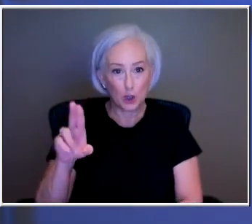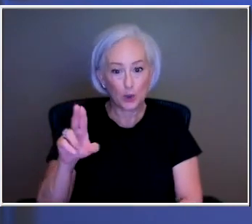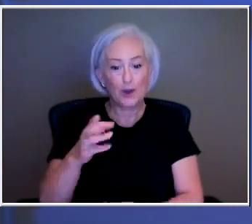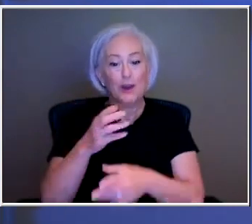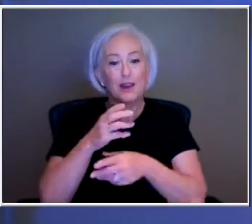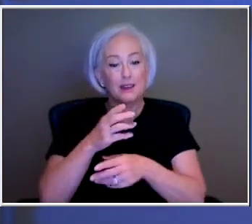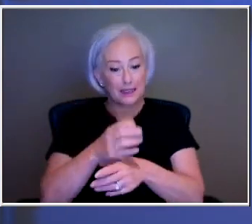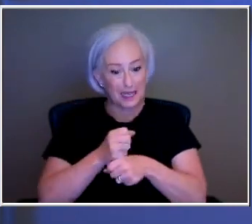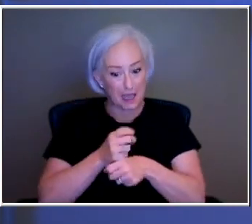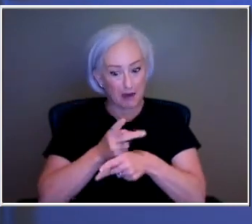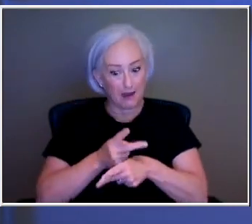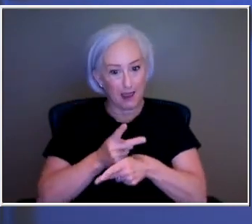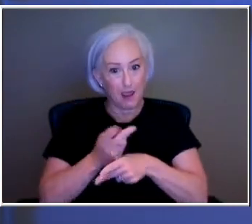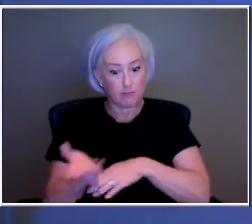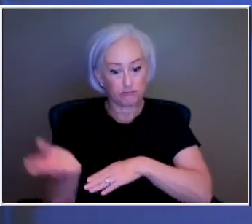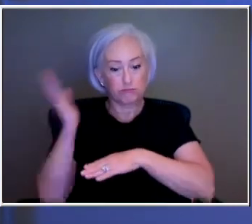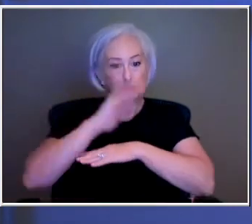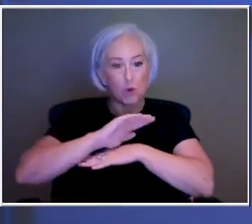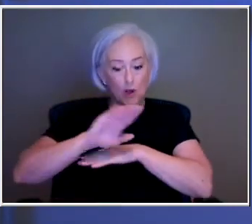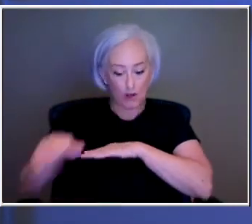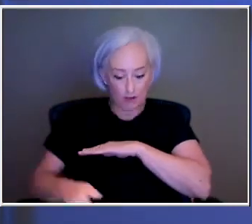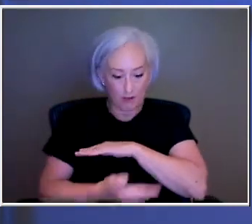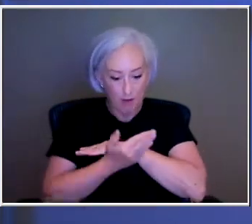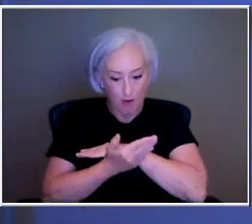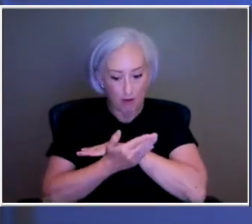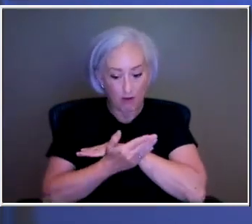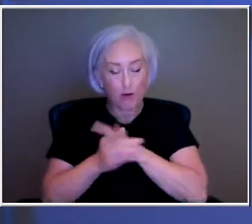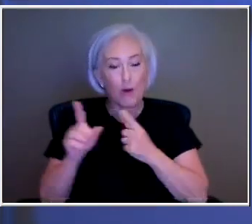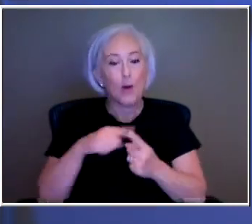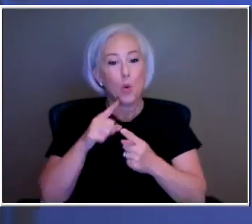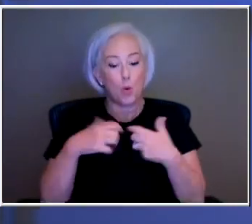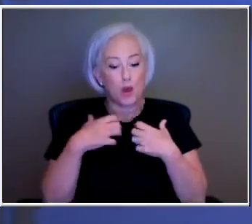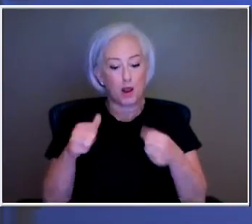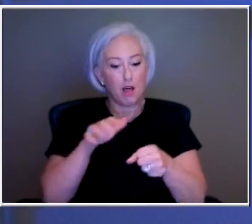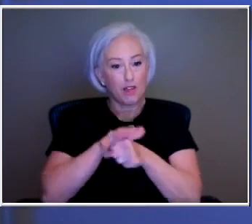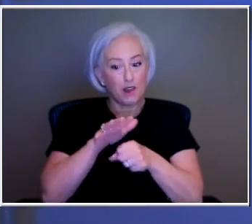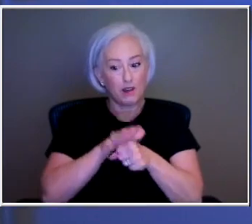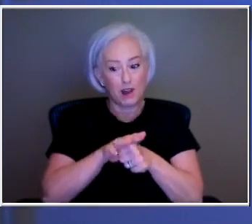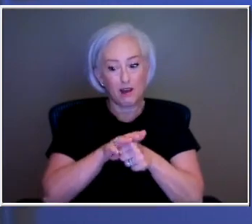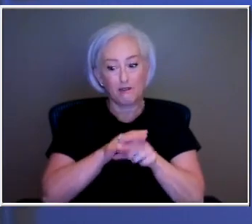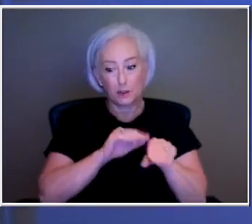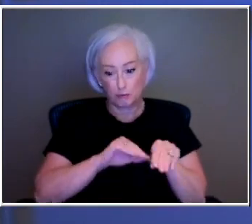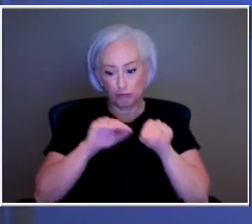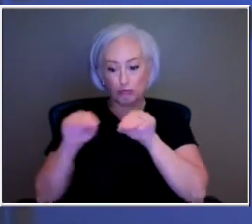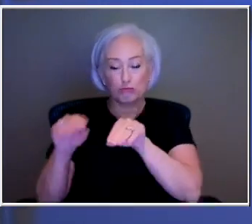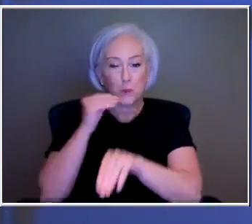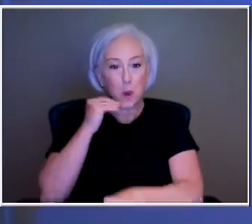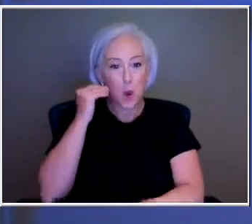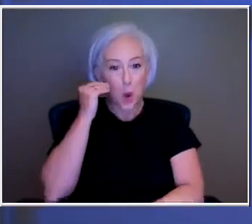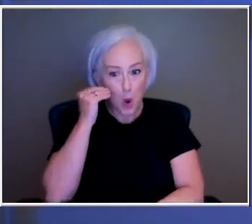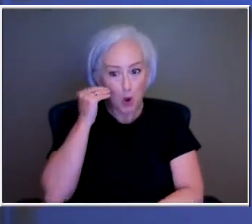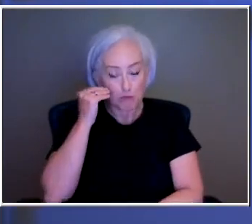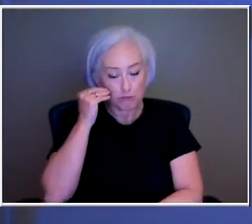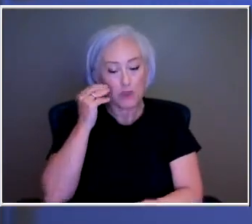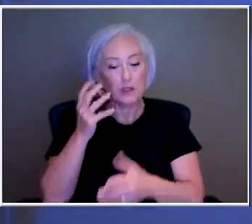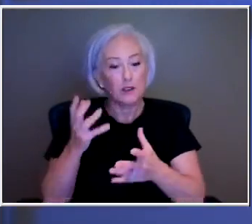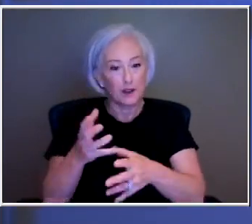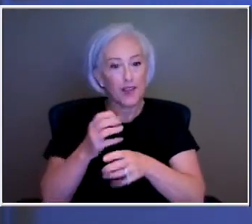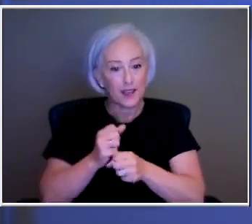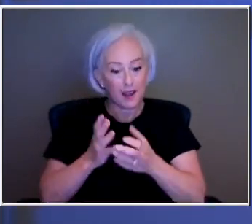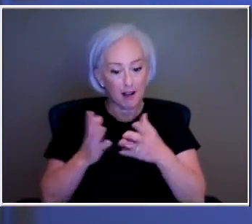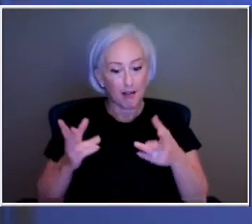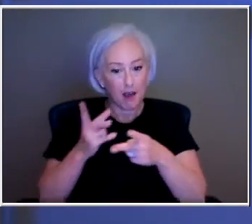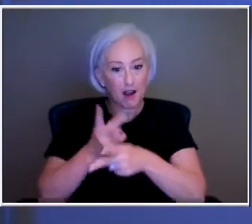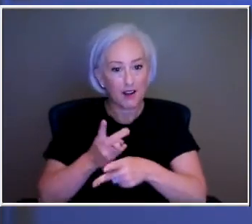healthy enough to go home, they still deserve high-level care, often from more than one specialist, which is why 11 years ago,